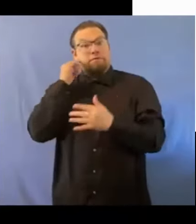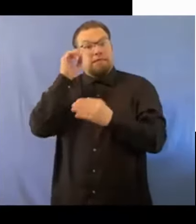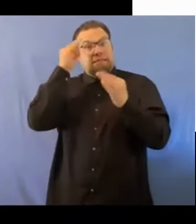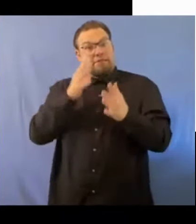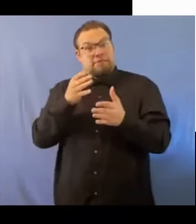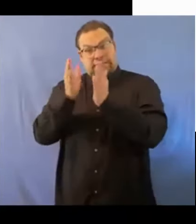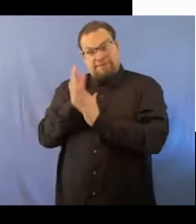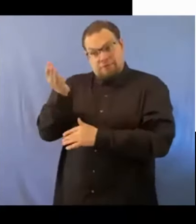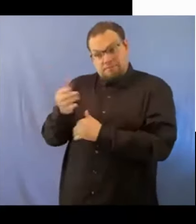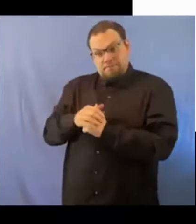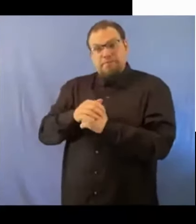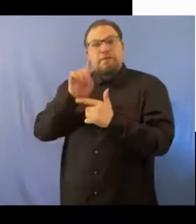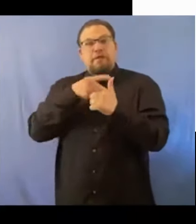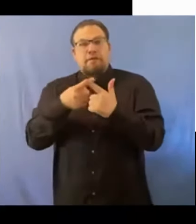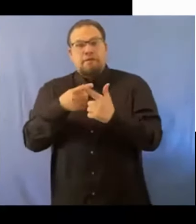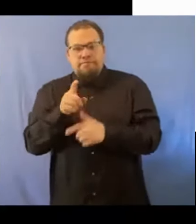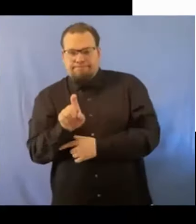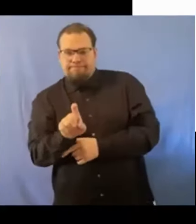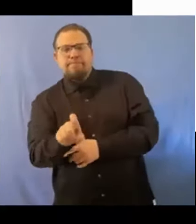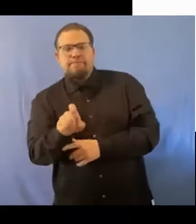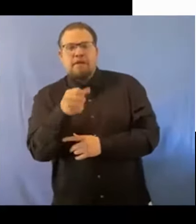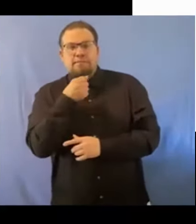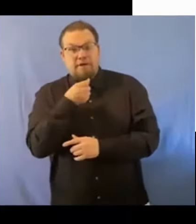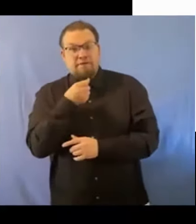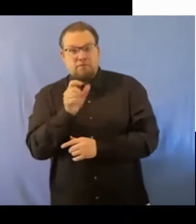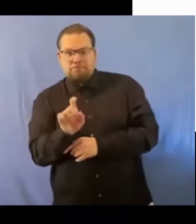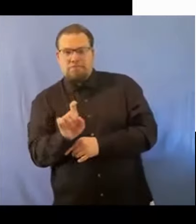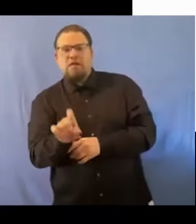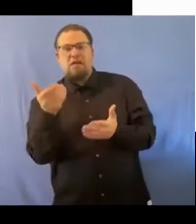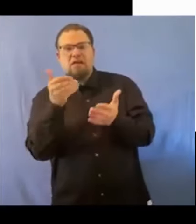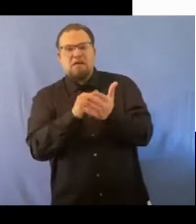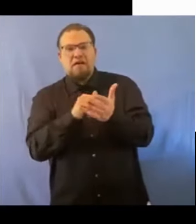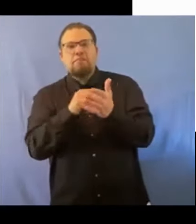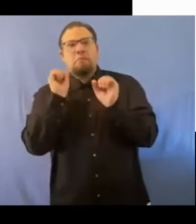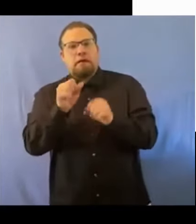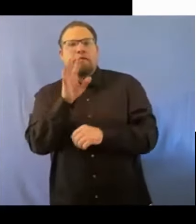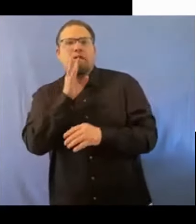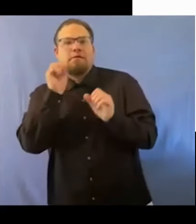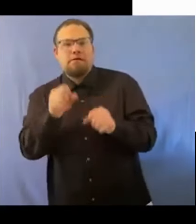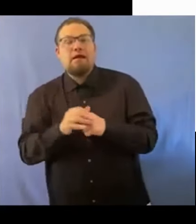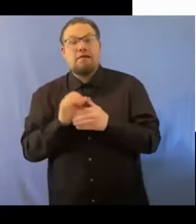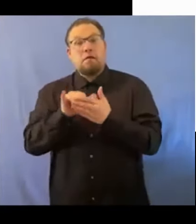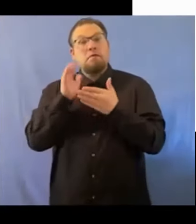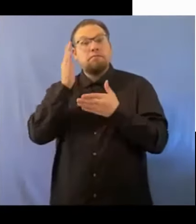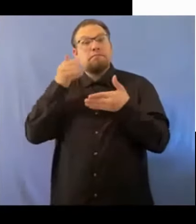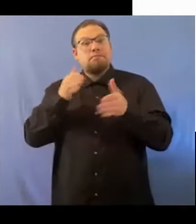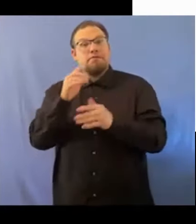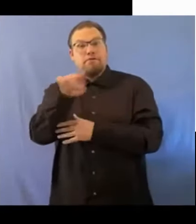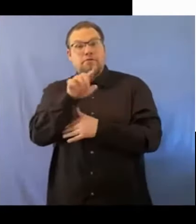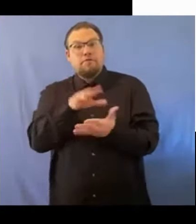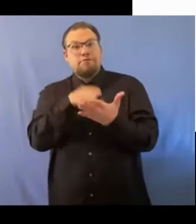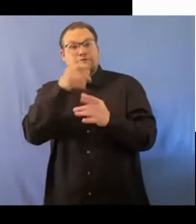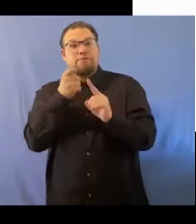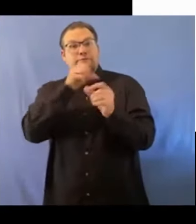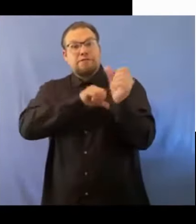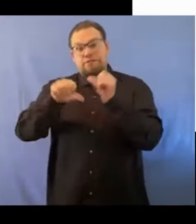you, and then turn mute off by clicking on the microphone again to speak. This will allow everyone to learn from each